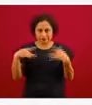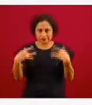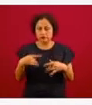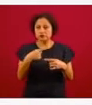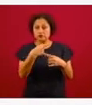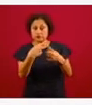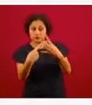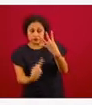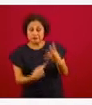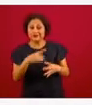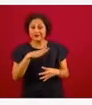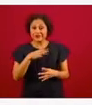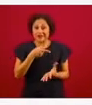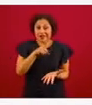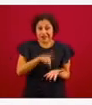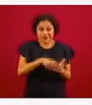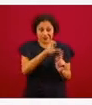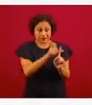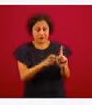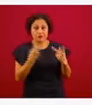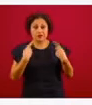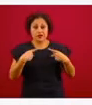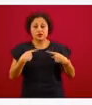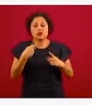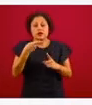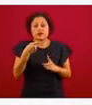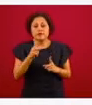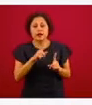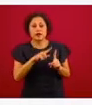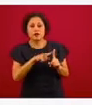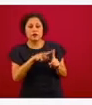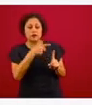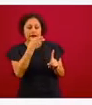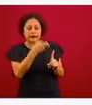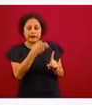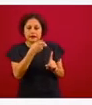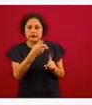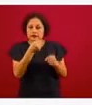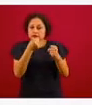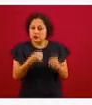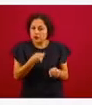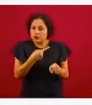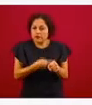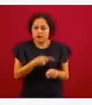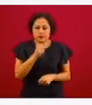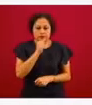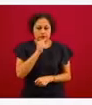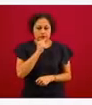etc. So these people who are considered subject cases, they exhibit these